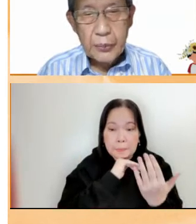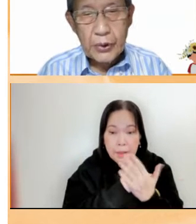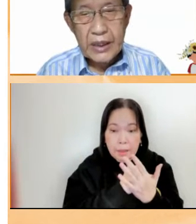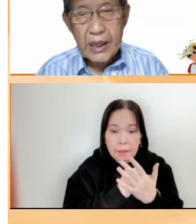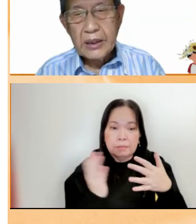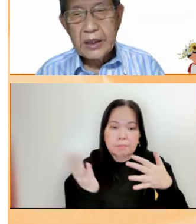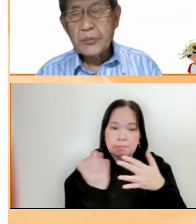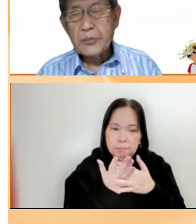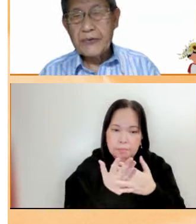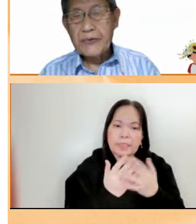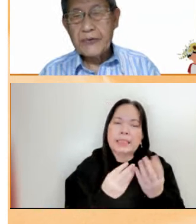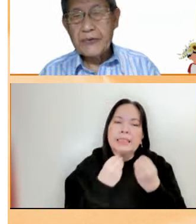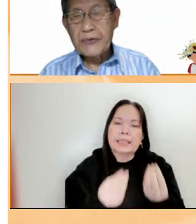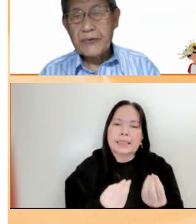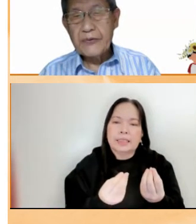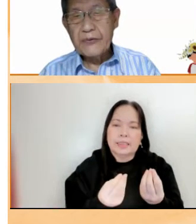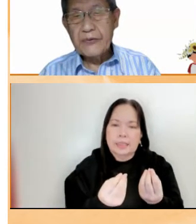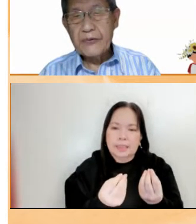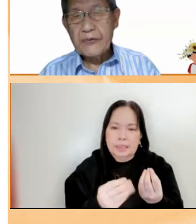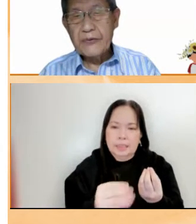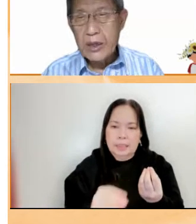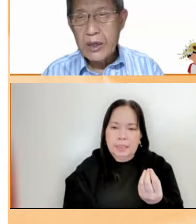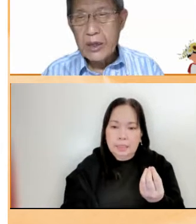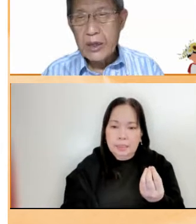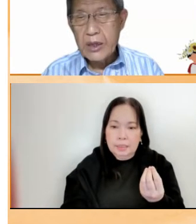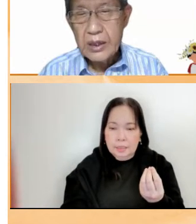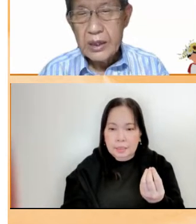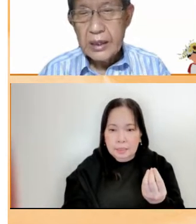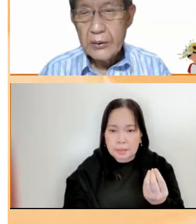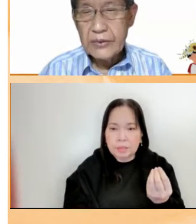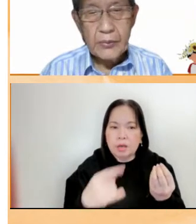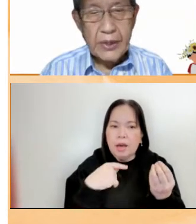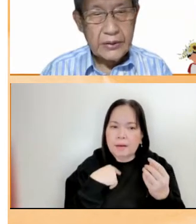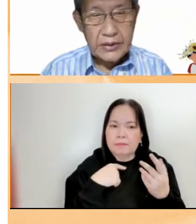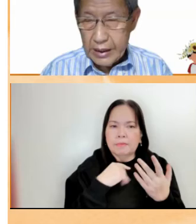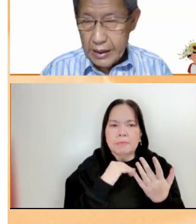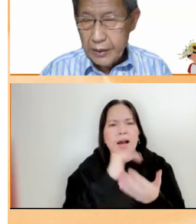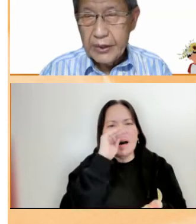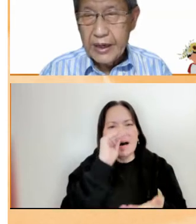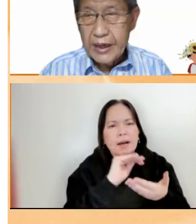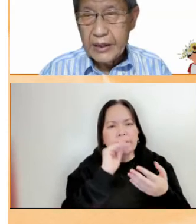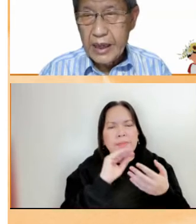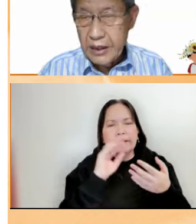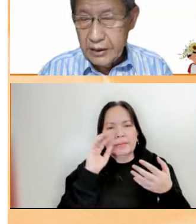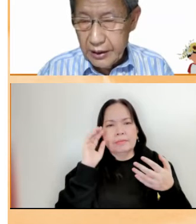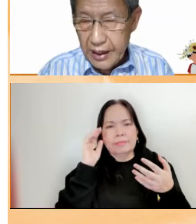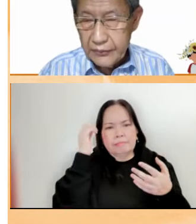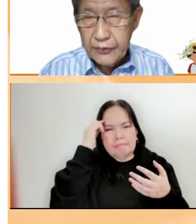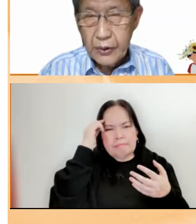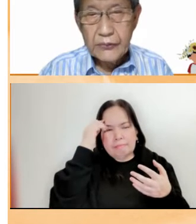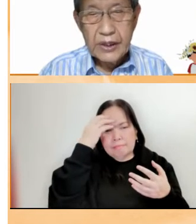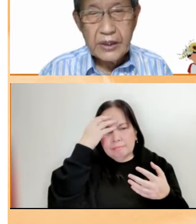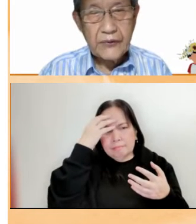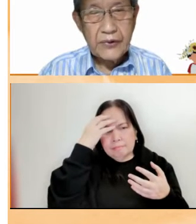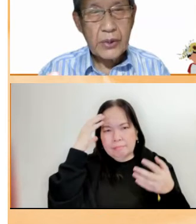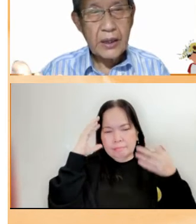are important in preventing long-term consequences of damage in the brain and in the life